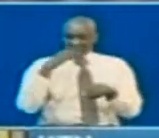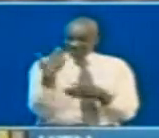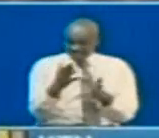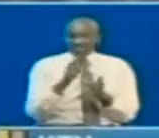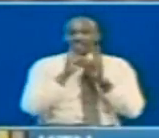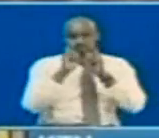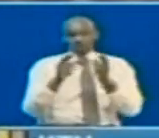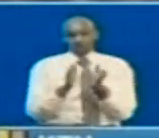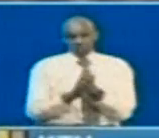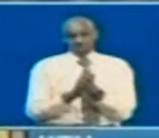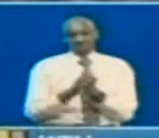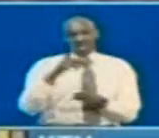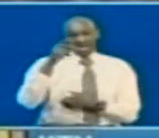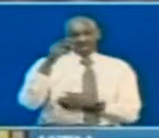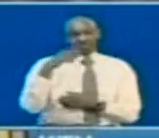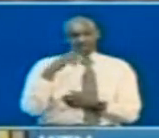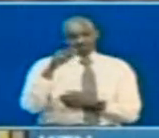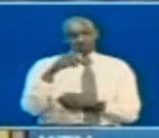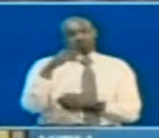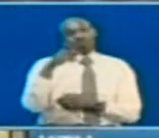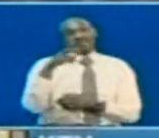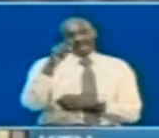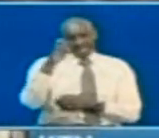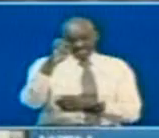NEC on these disciplinary